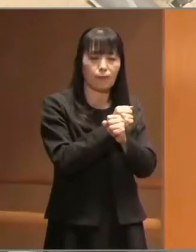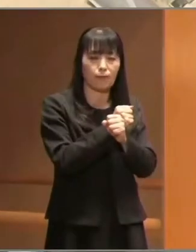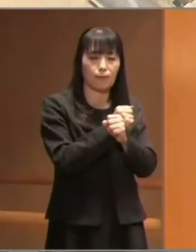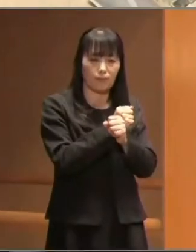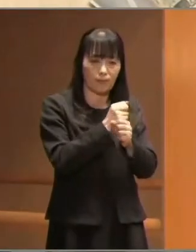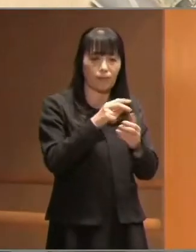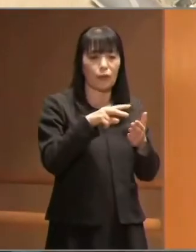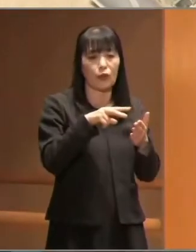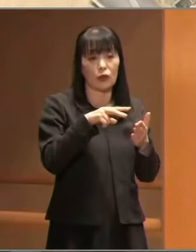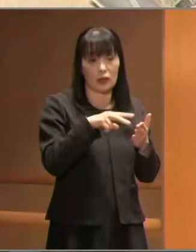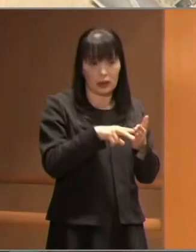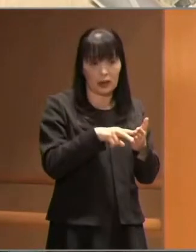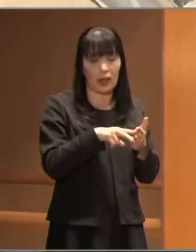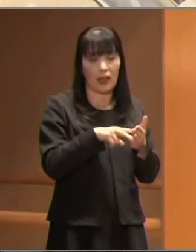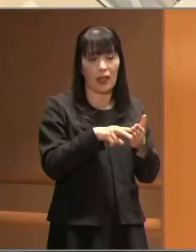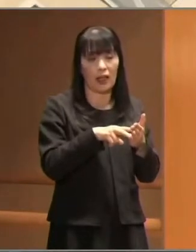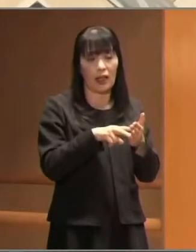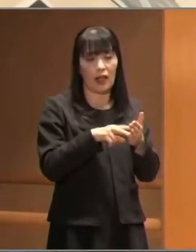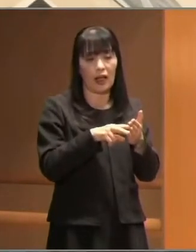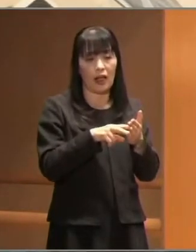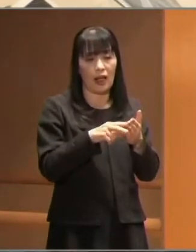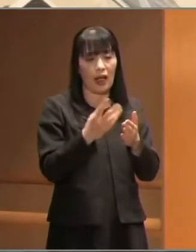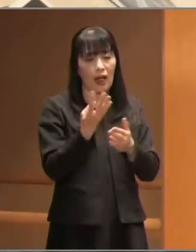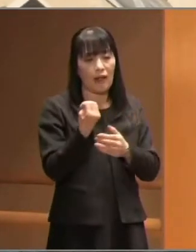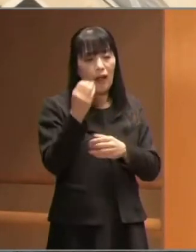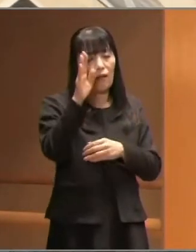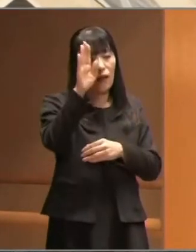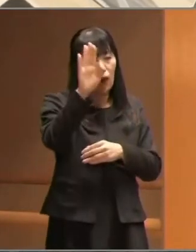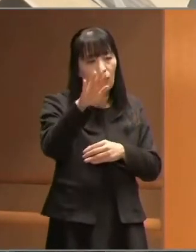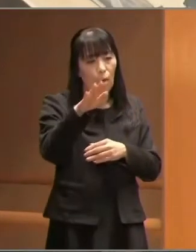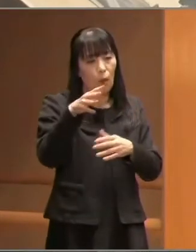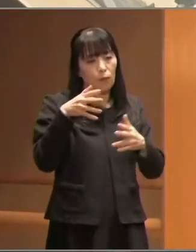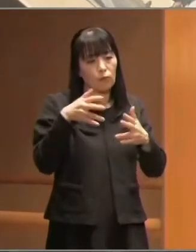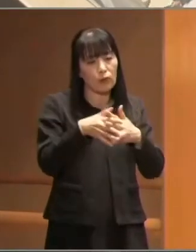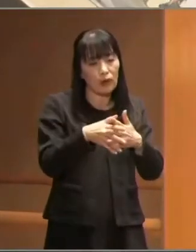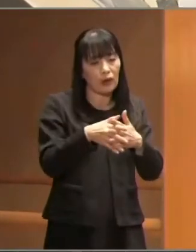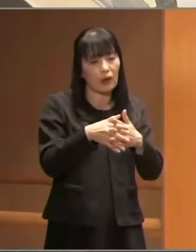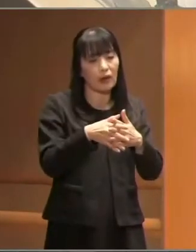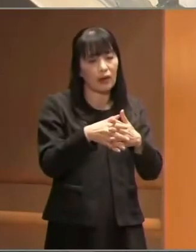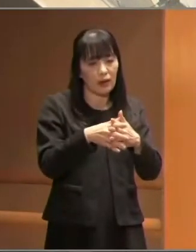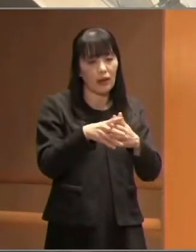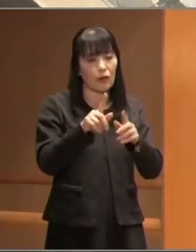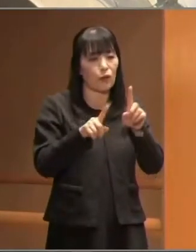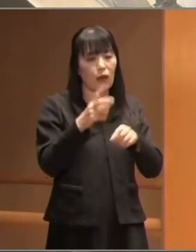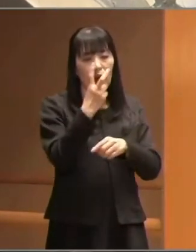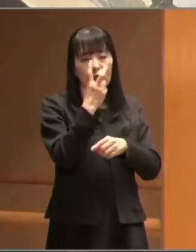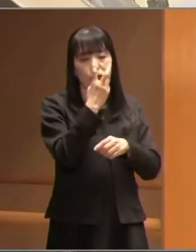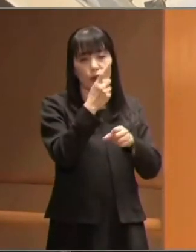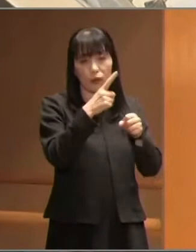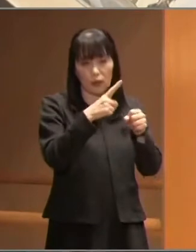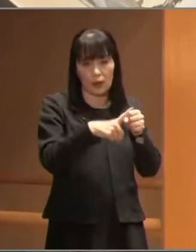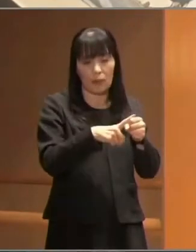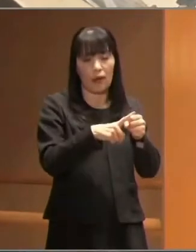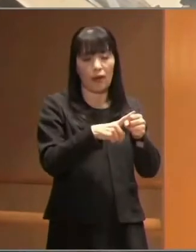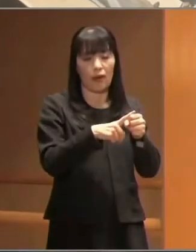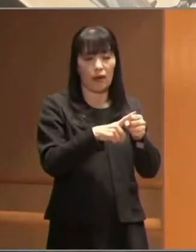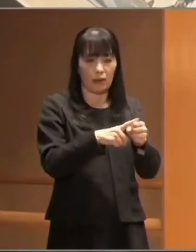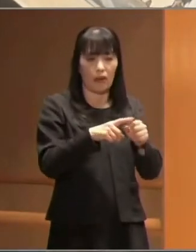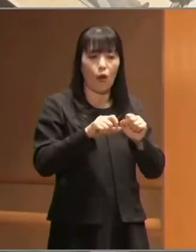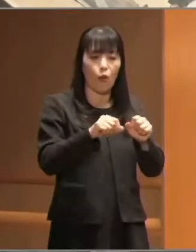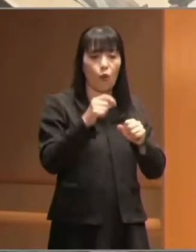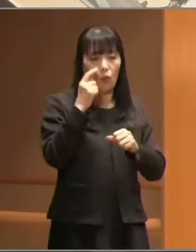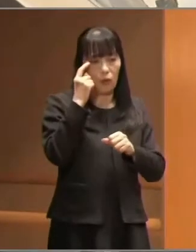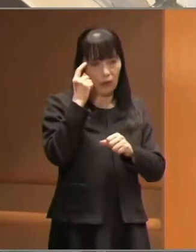experiment, I decided to do that because I can verify when it starts to break